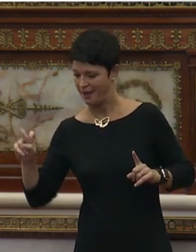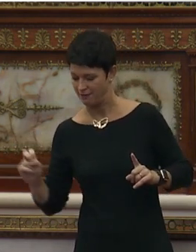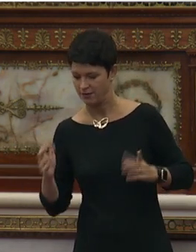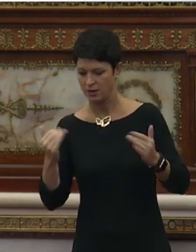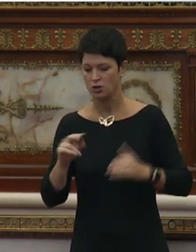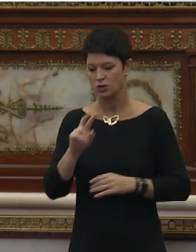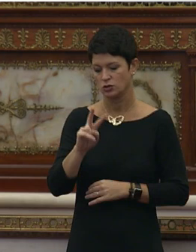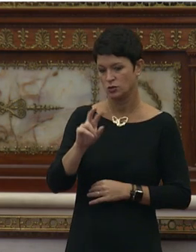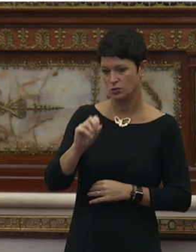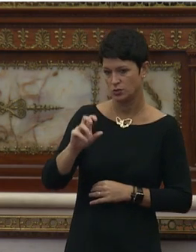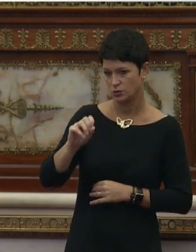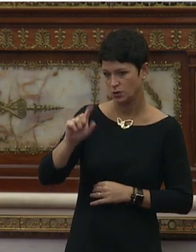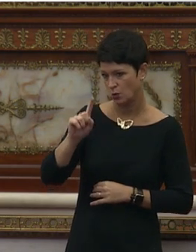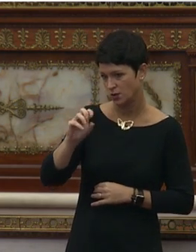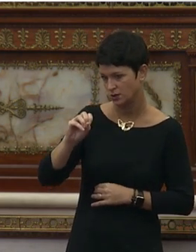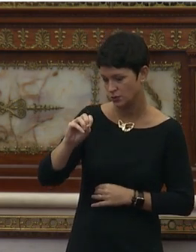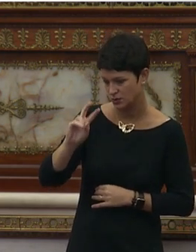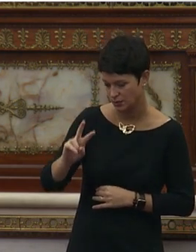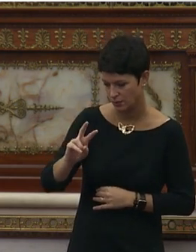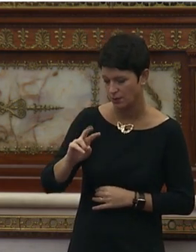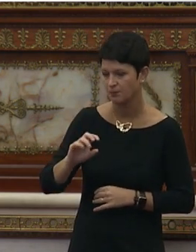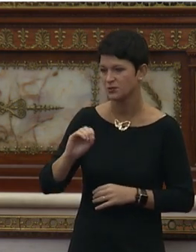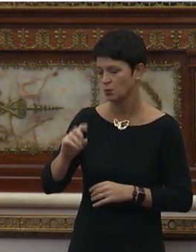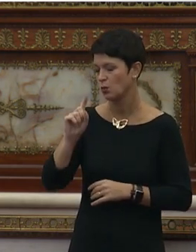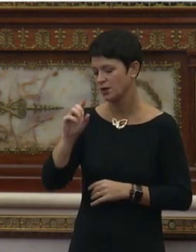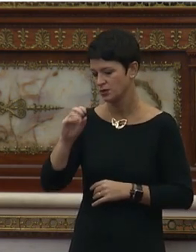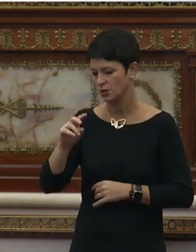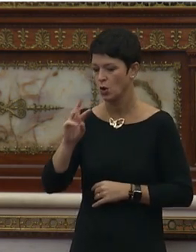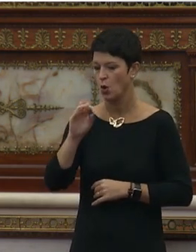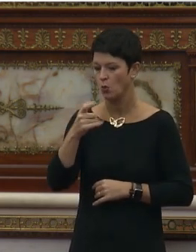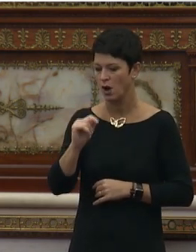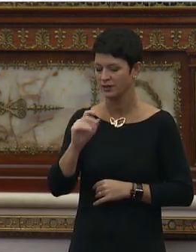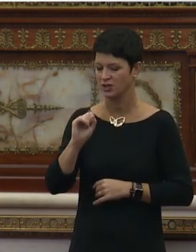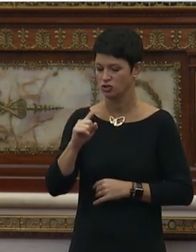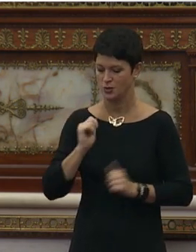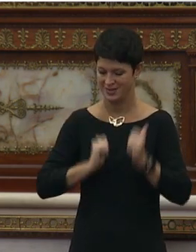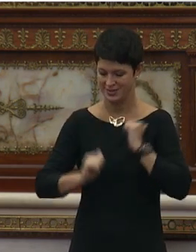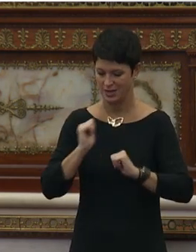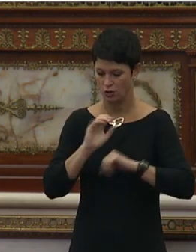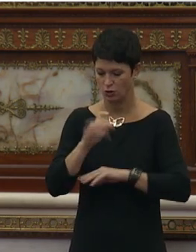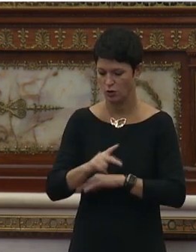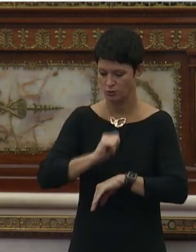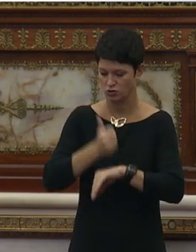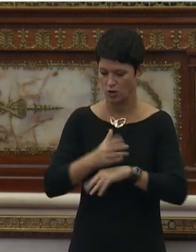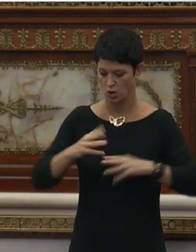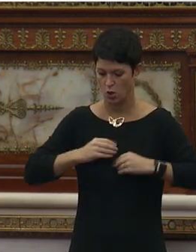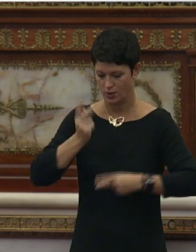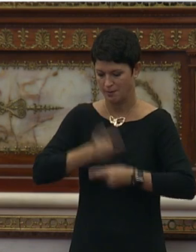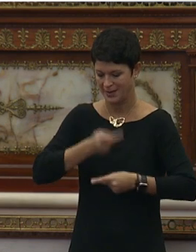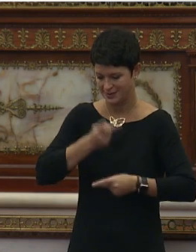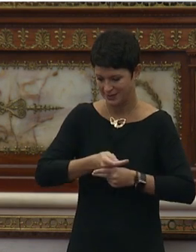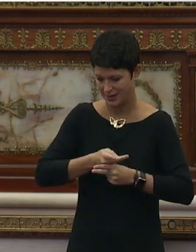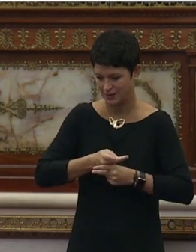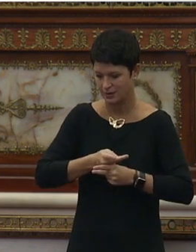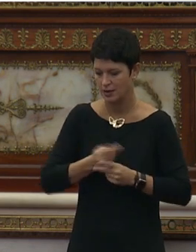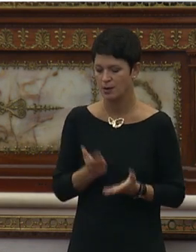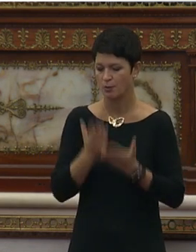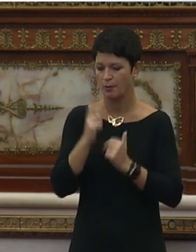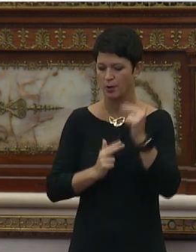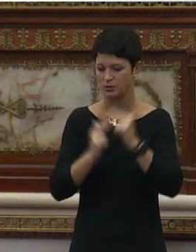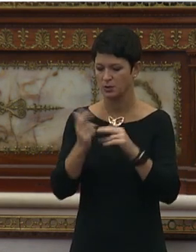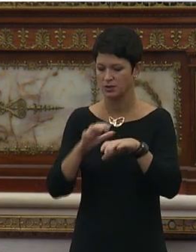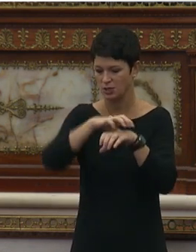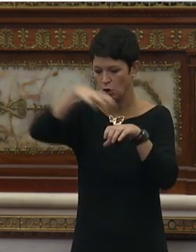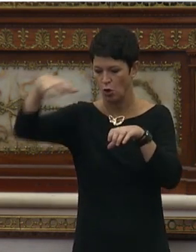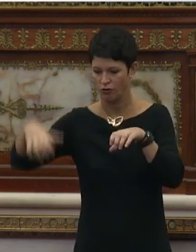number 200210, entitled An Ordinance Authorizing Walnut Street Theater Corporation to construct, own, and maintain a proposed building